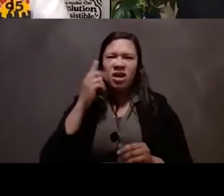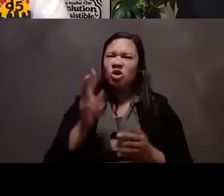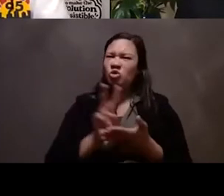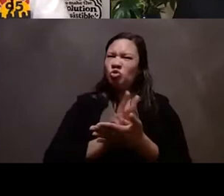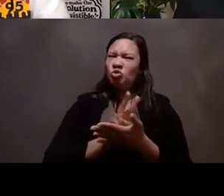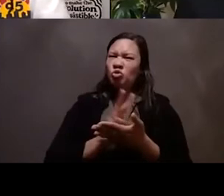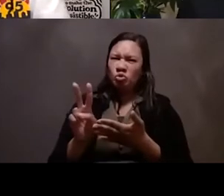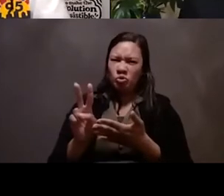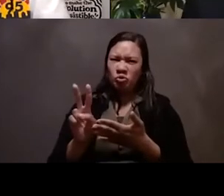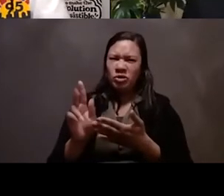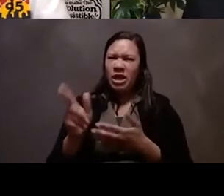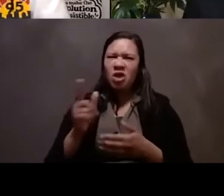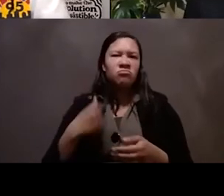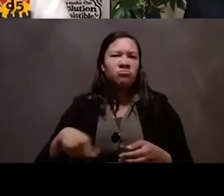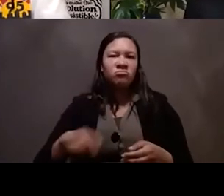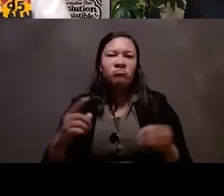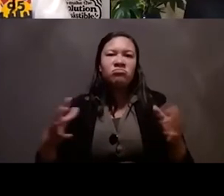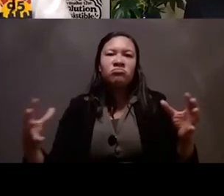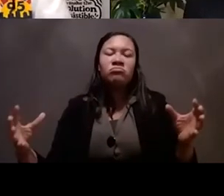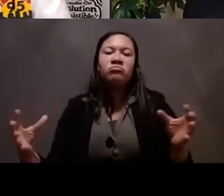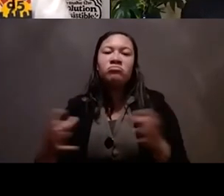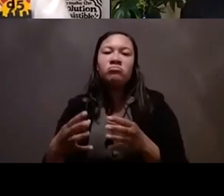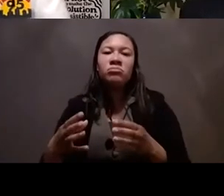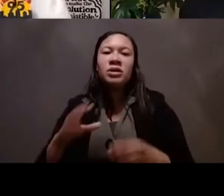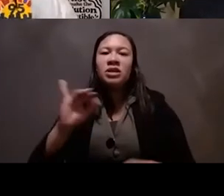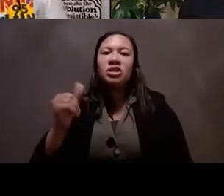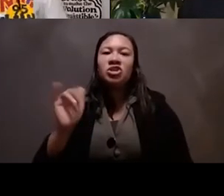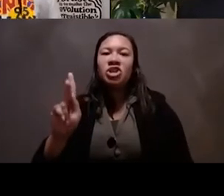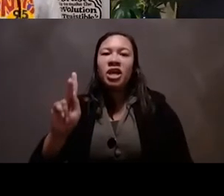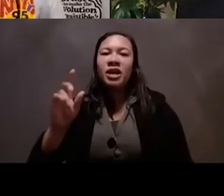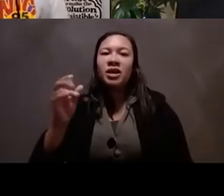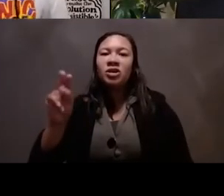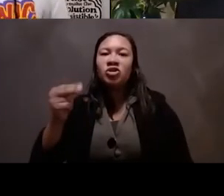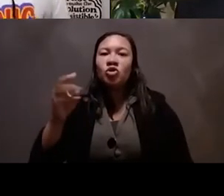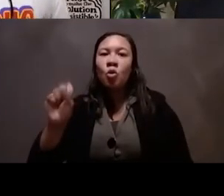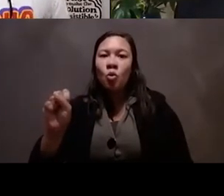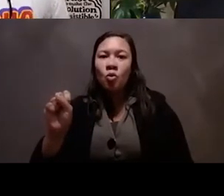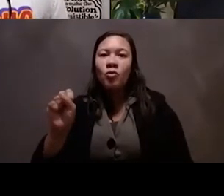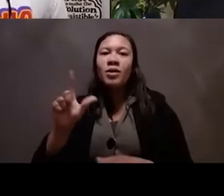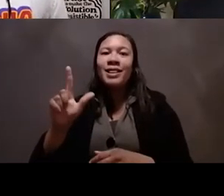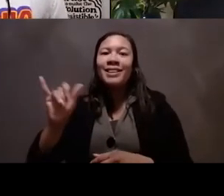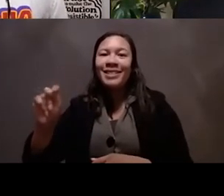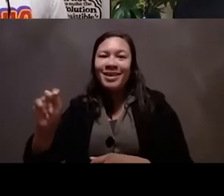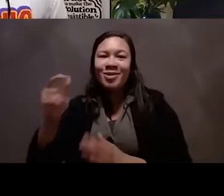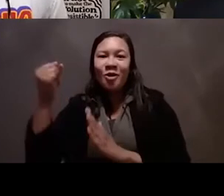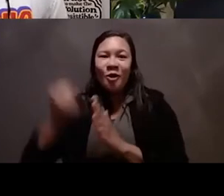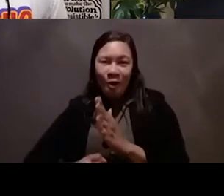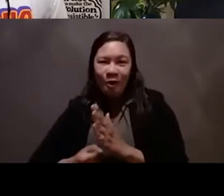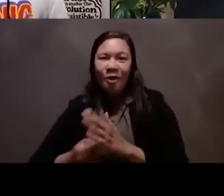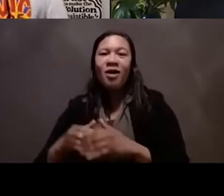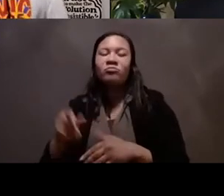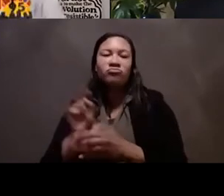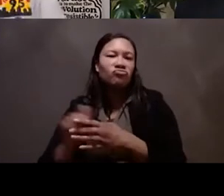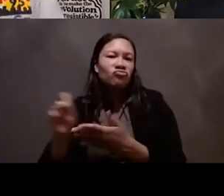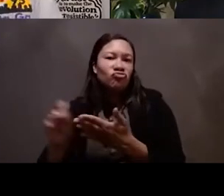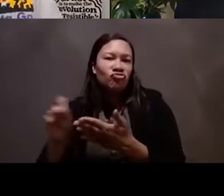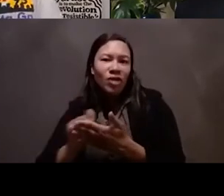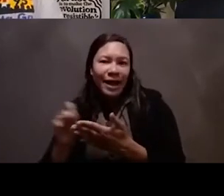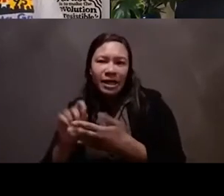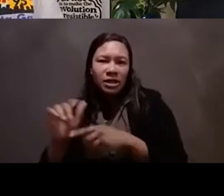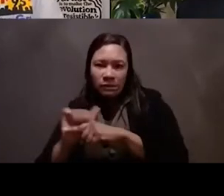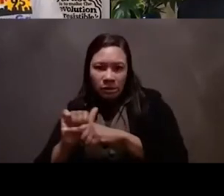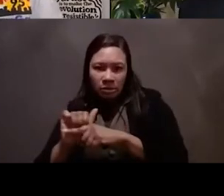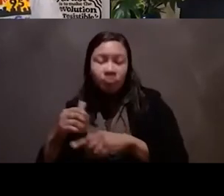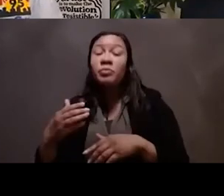we were at a writing residency for Jack Jones Literary Arts. You requested that I